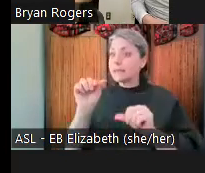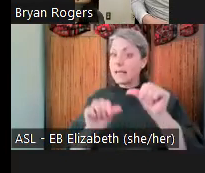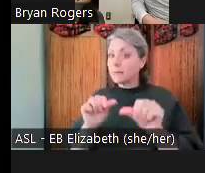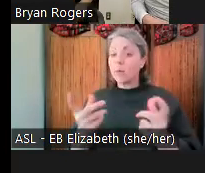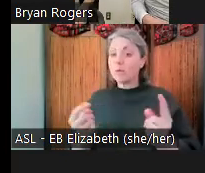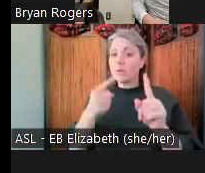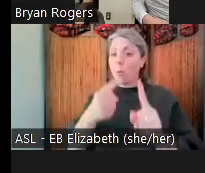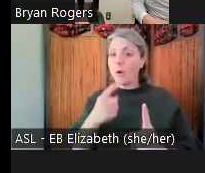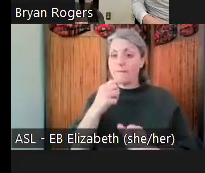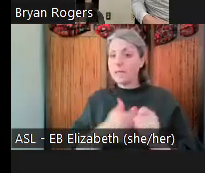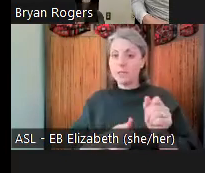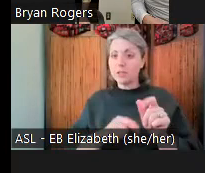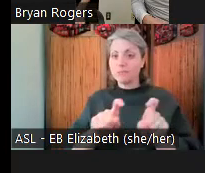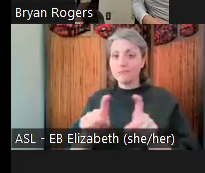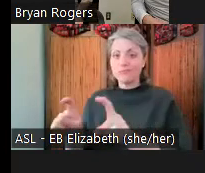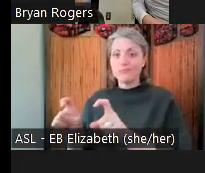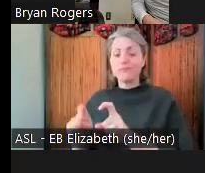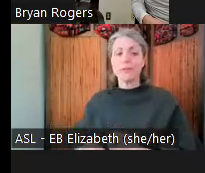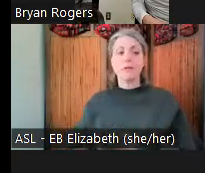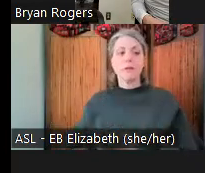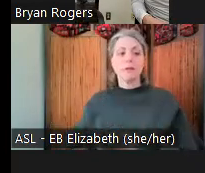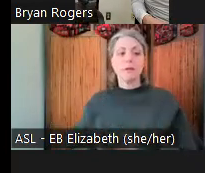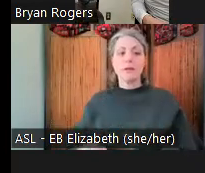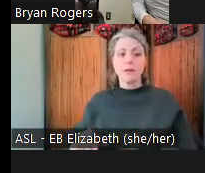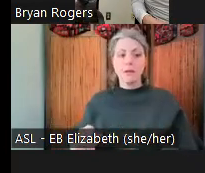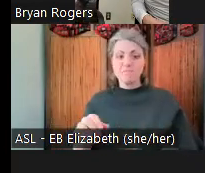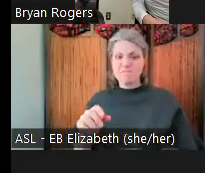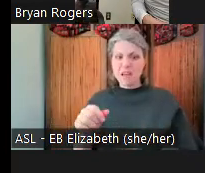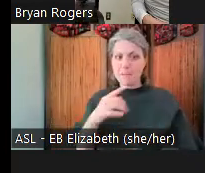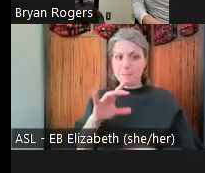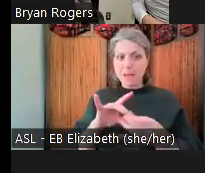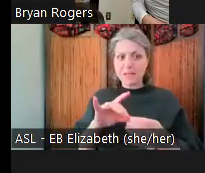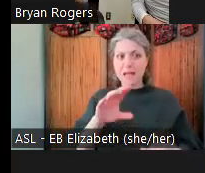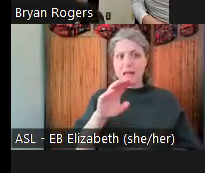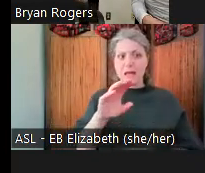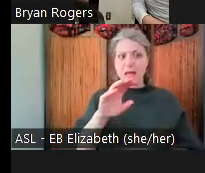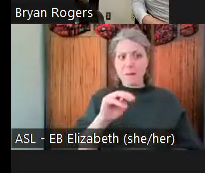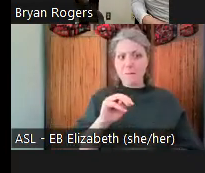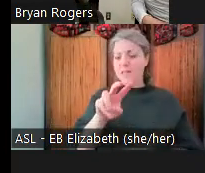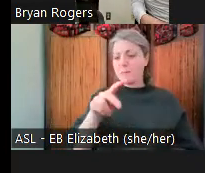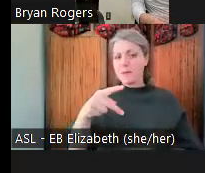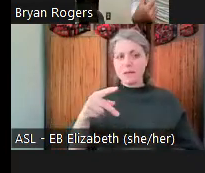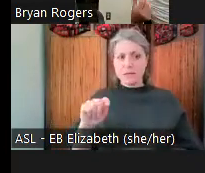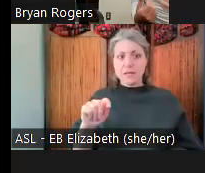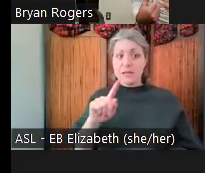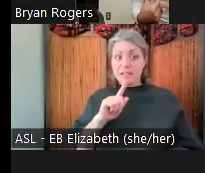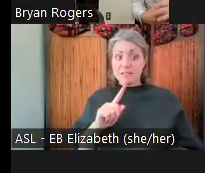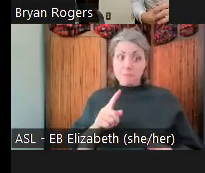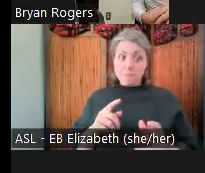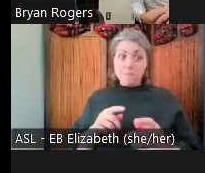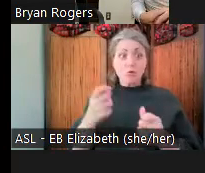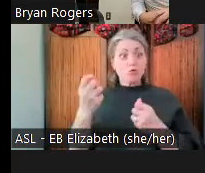point of each assessment is here. The MVPTs, that fitness to driving, inconsistent attentive processing, and time to respond.